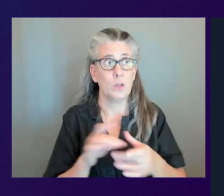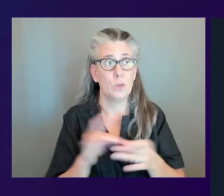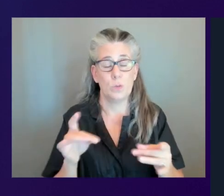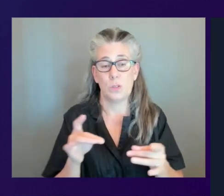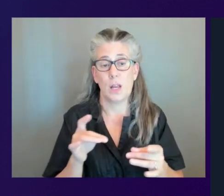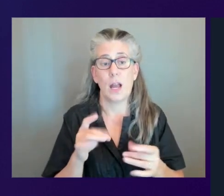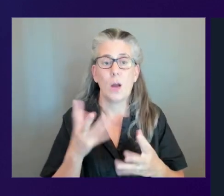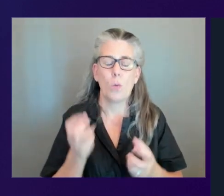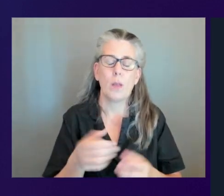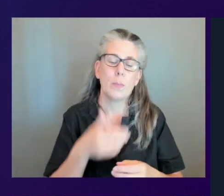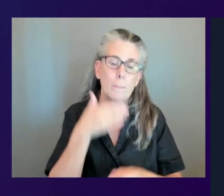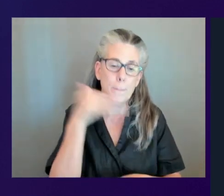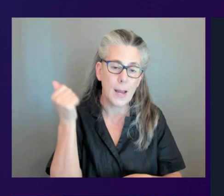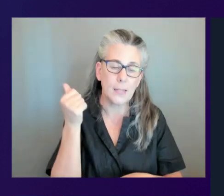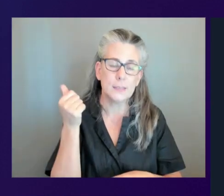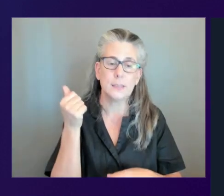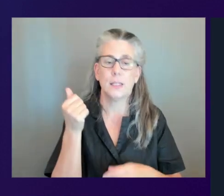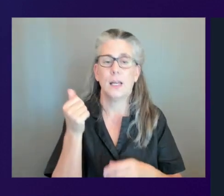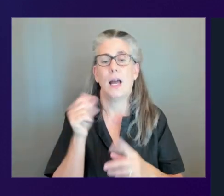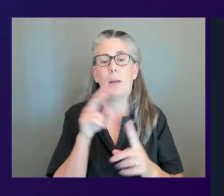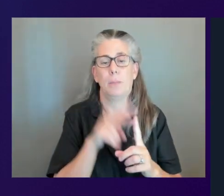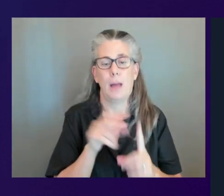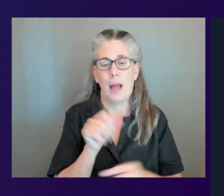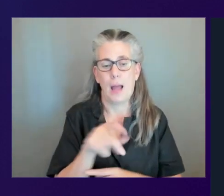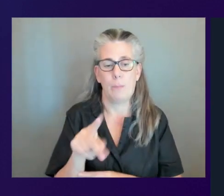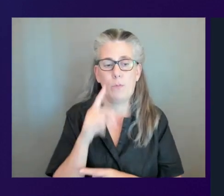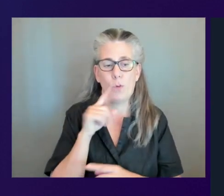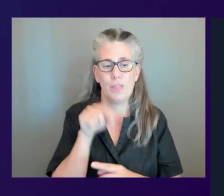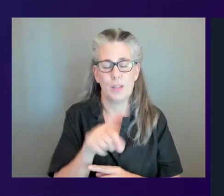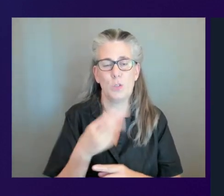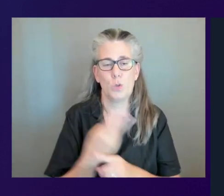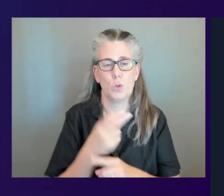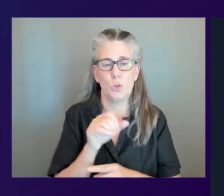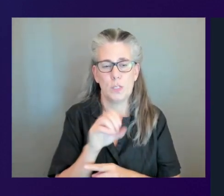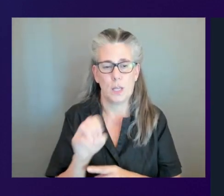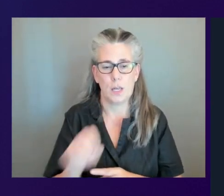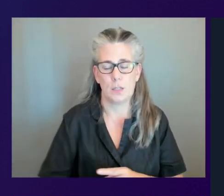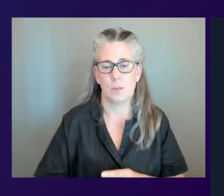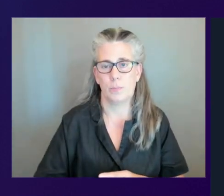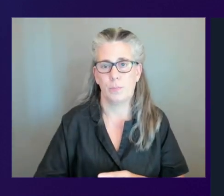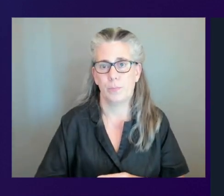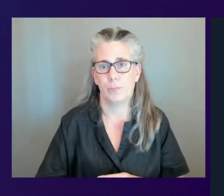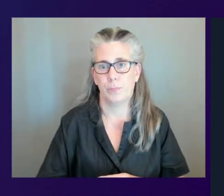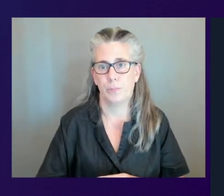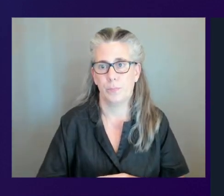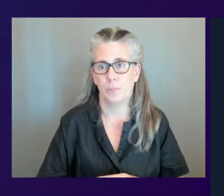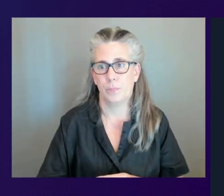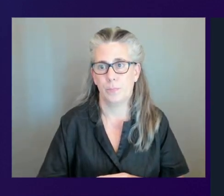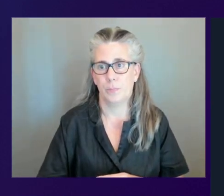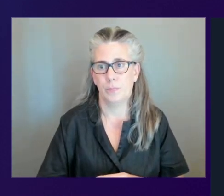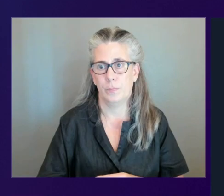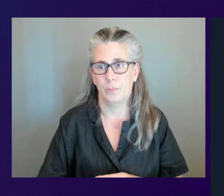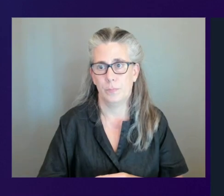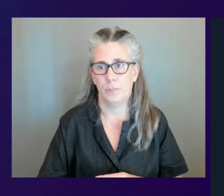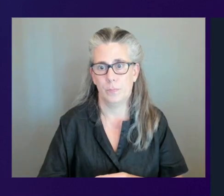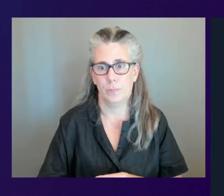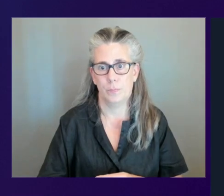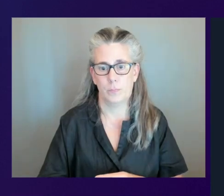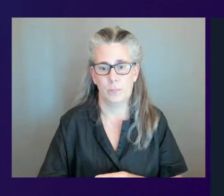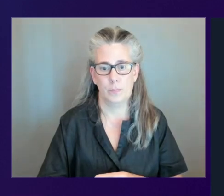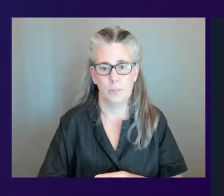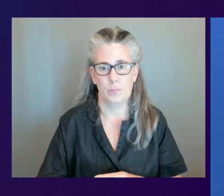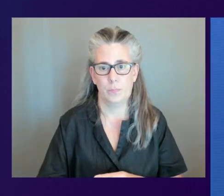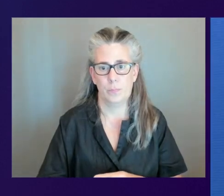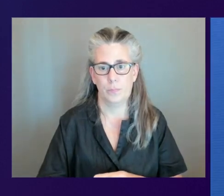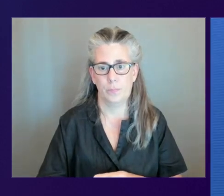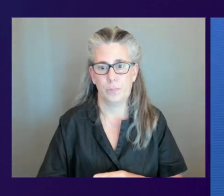this specific use case. I don't want to be locked into some bundle where, I take what I get. Like, no, I want to go pick and choose all the best things out there. But yeah, then